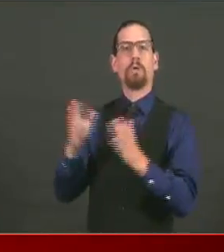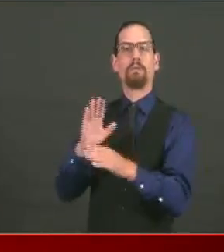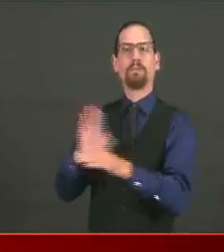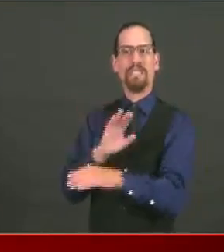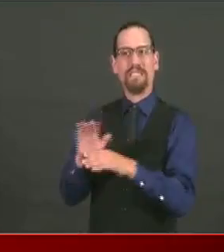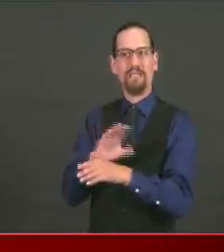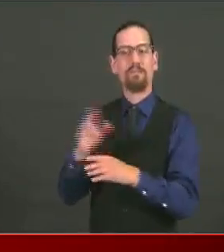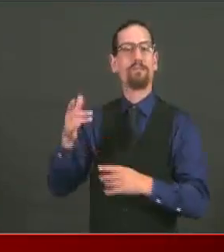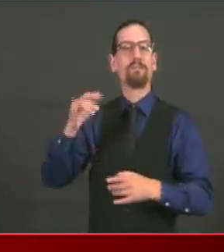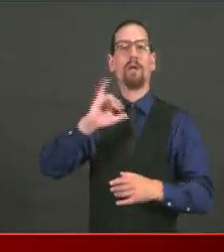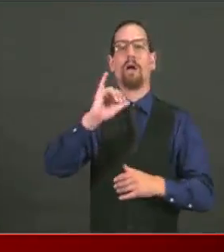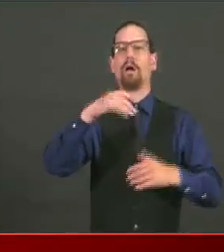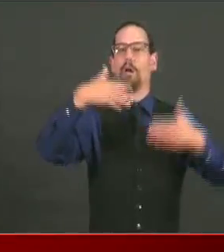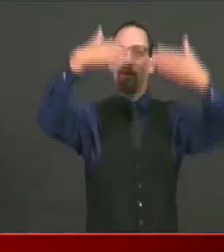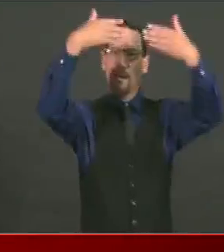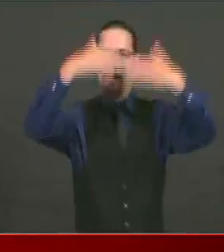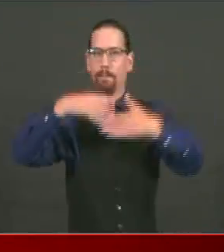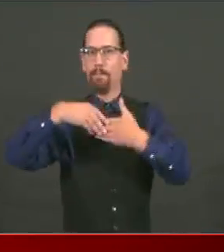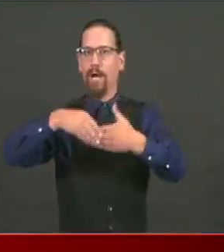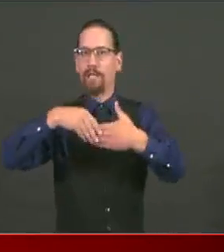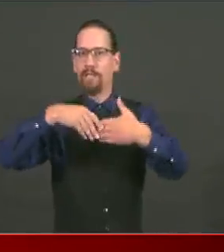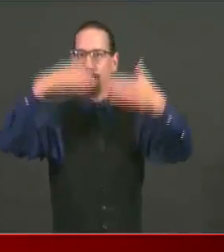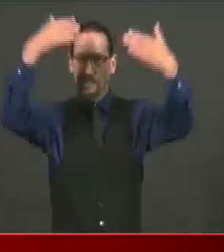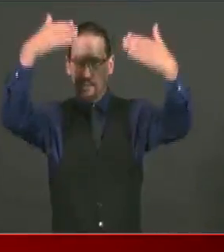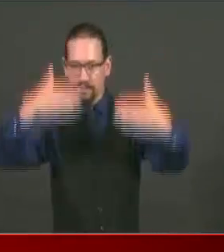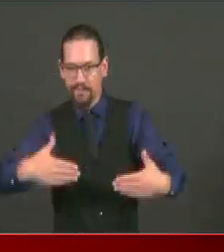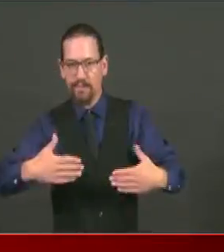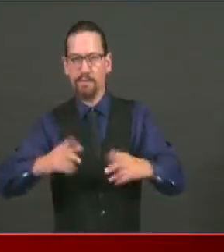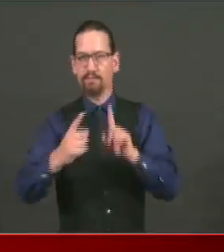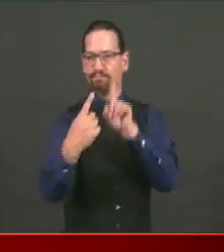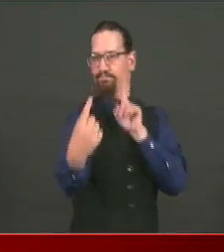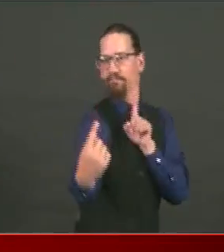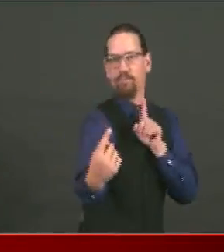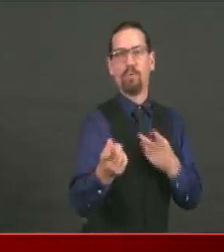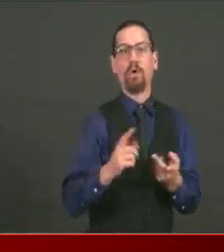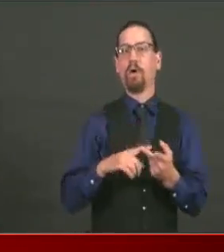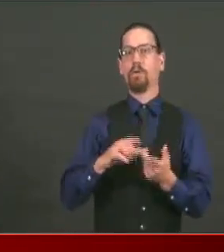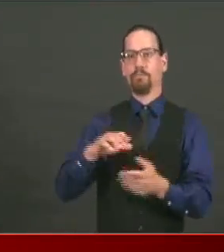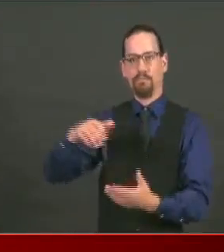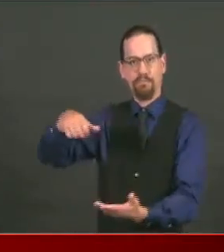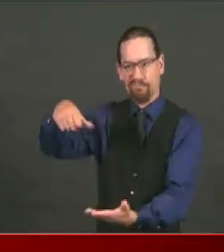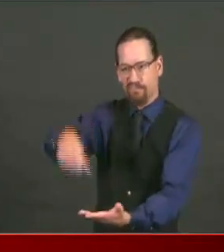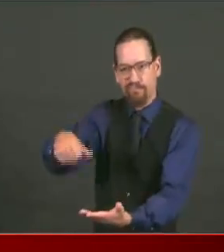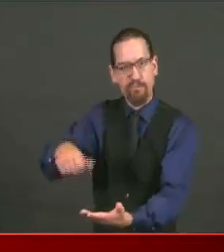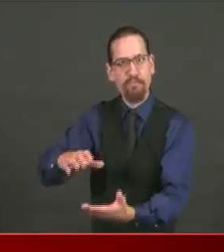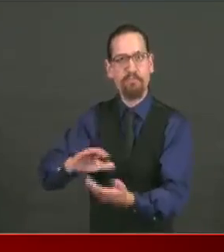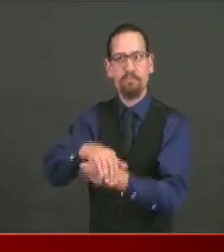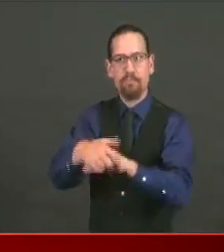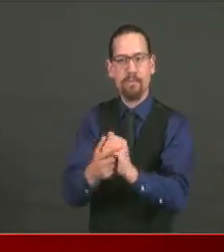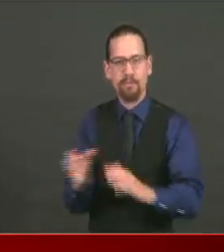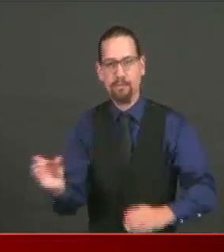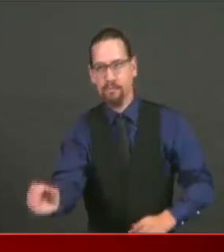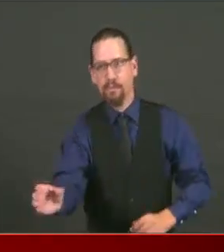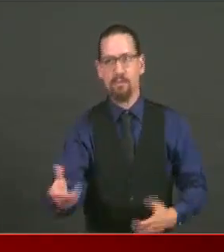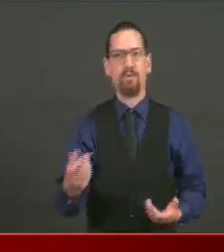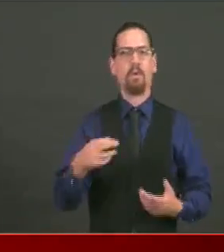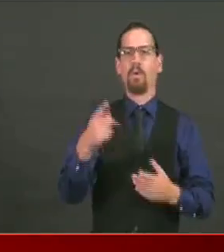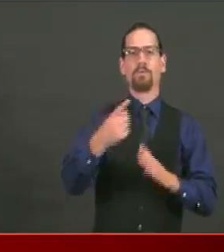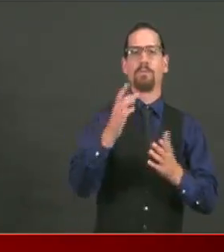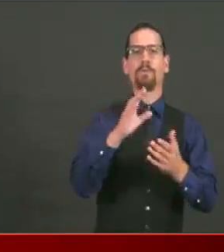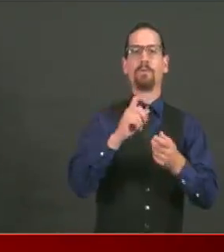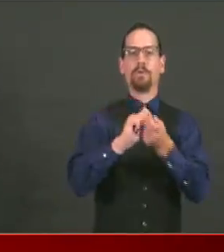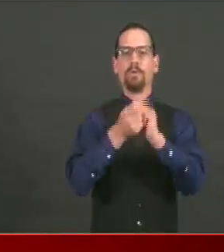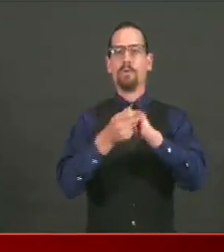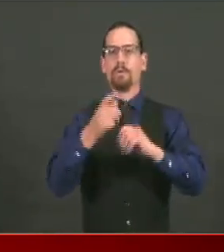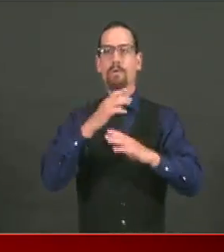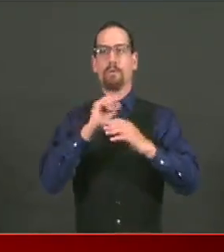cleaning supplies, an online reservation system, touchless pay technology, as well as just the fixed cost